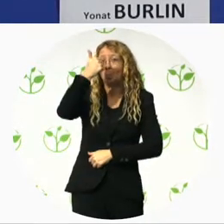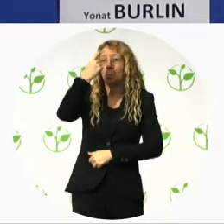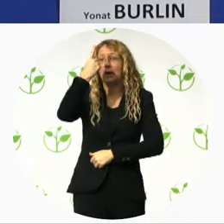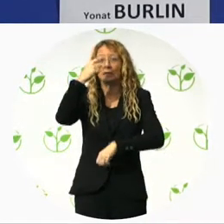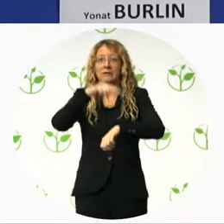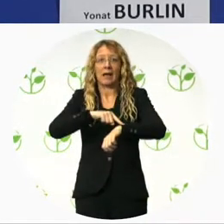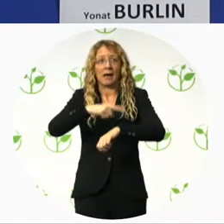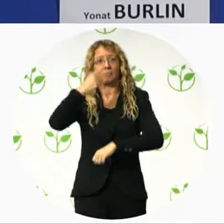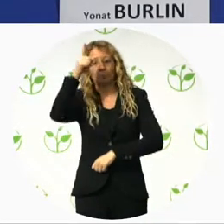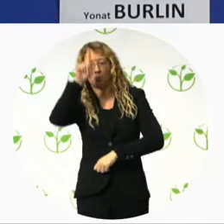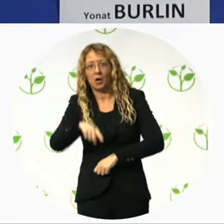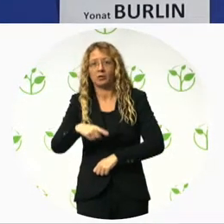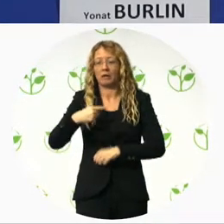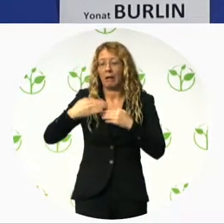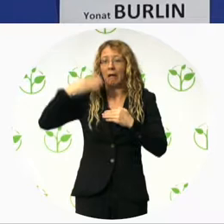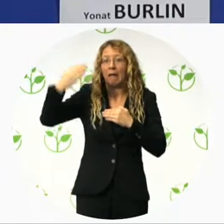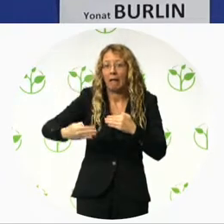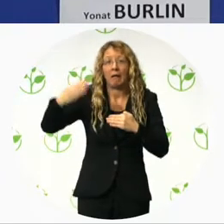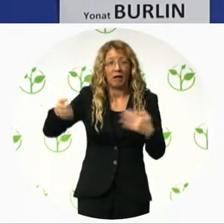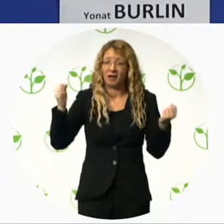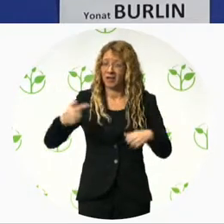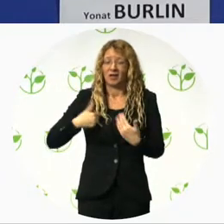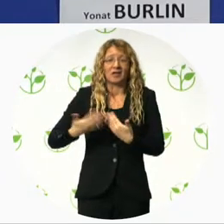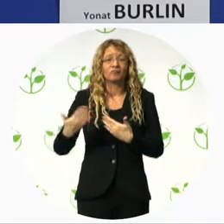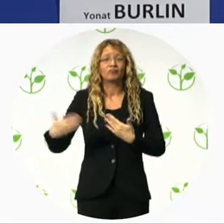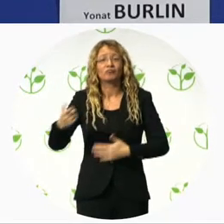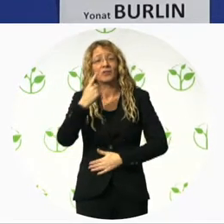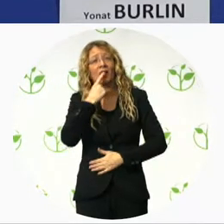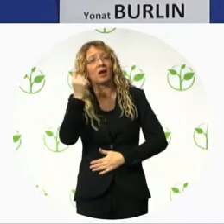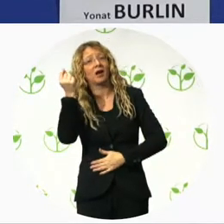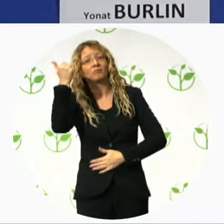production, every single performance. So people have a real choice.